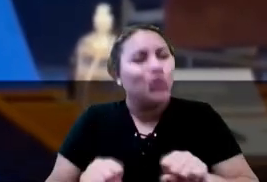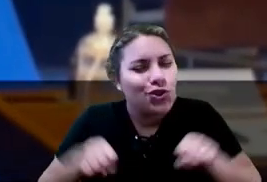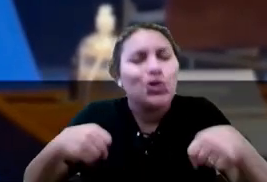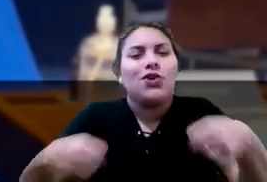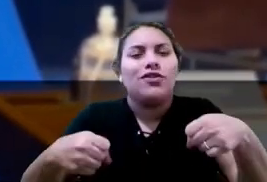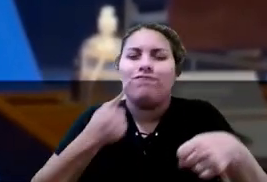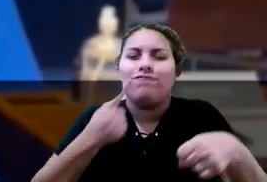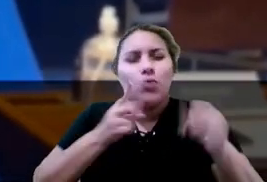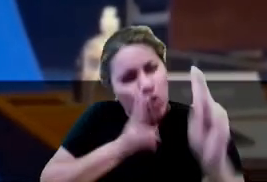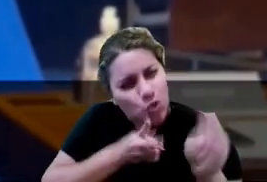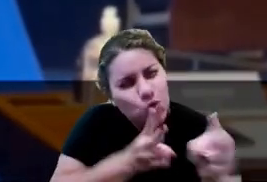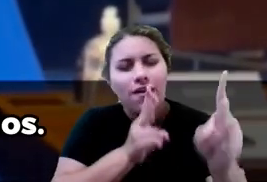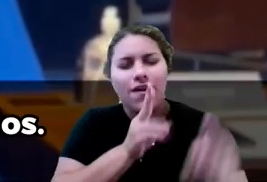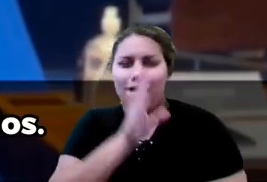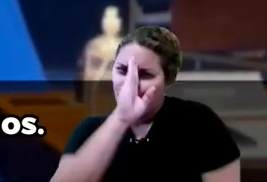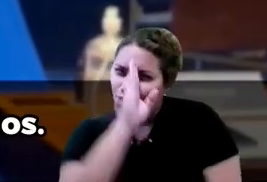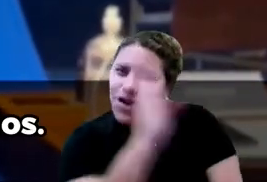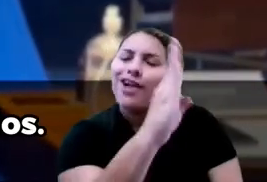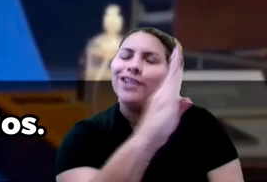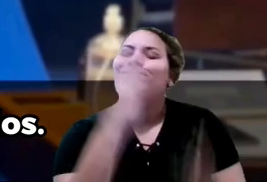together.